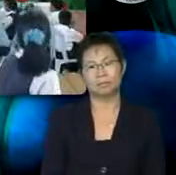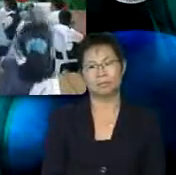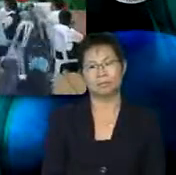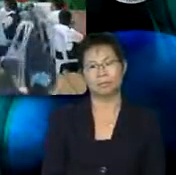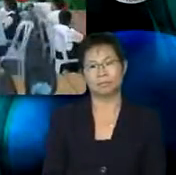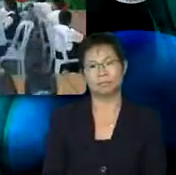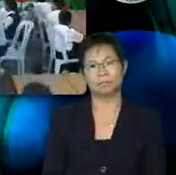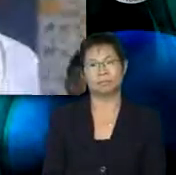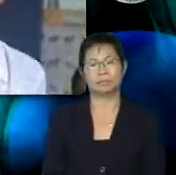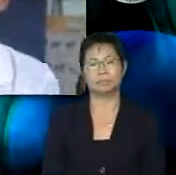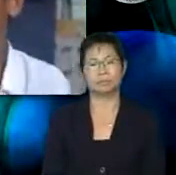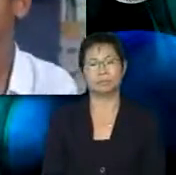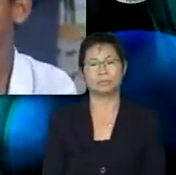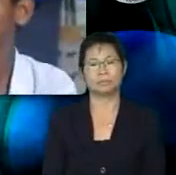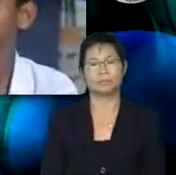Dinesh?